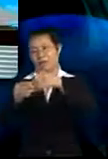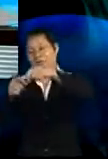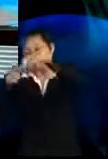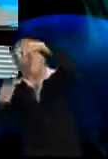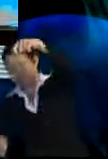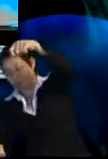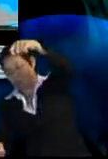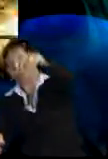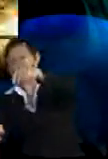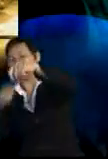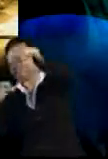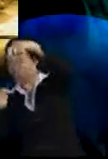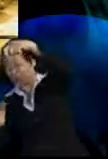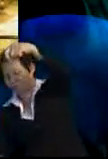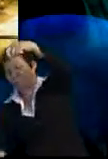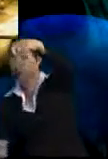spring.